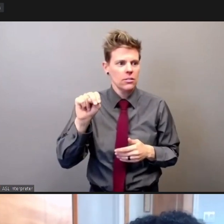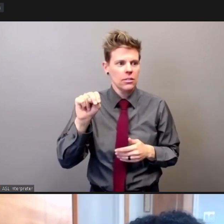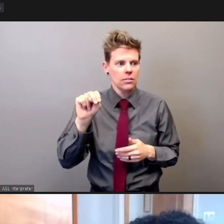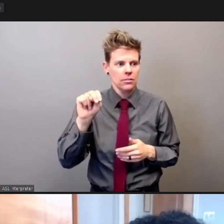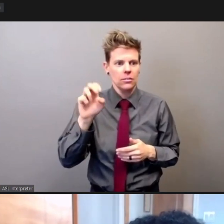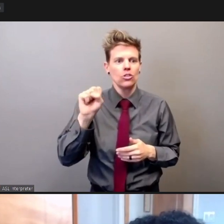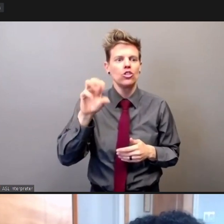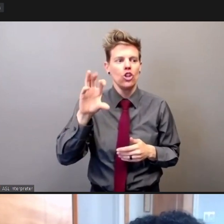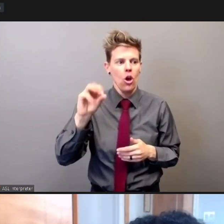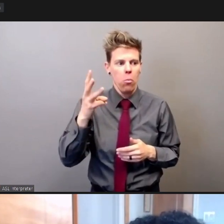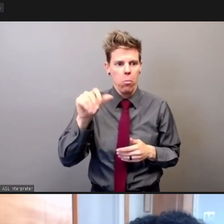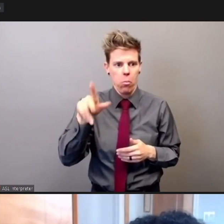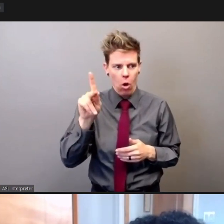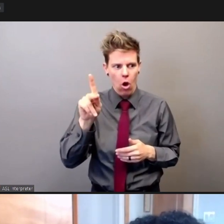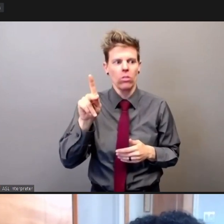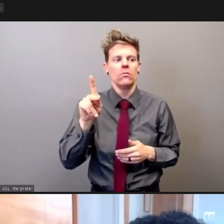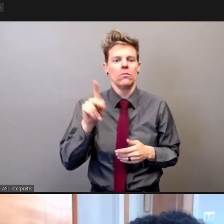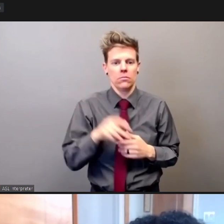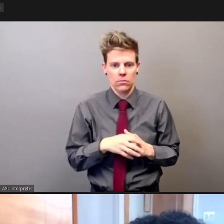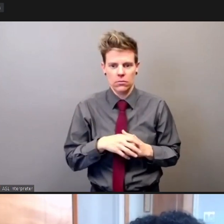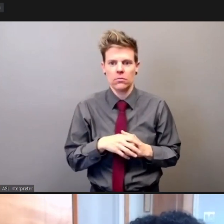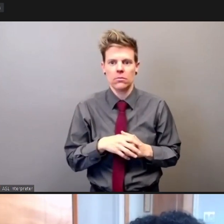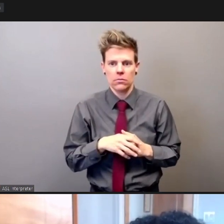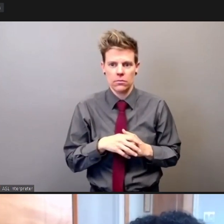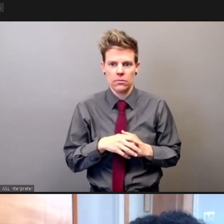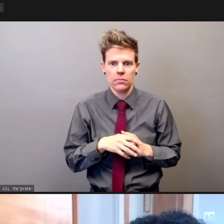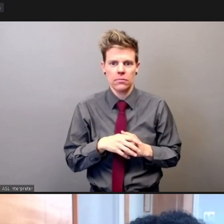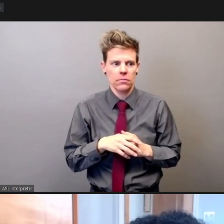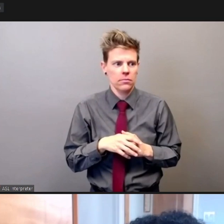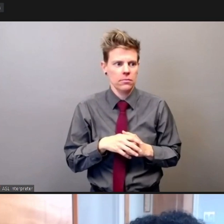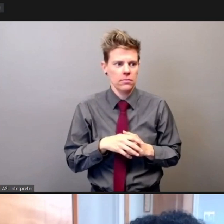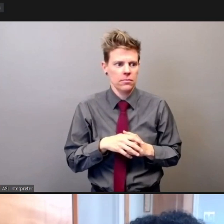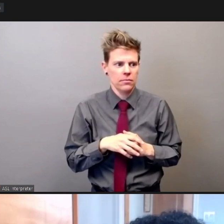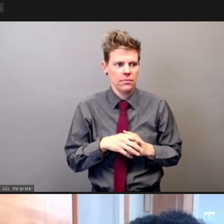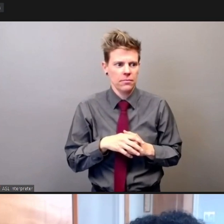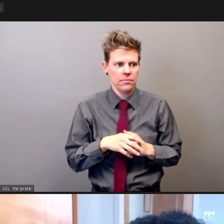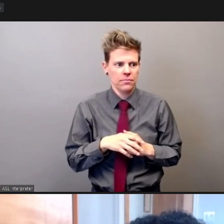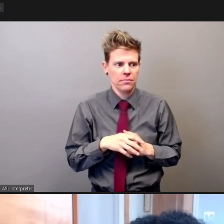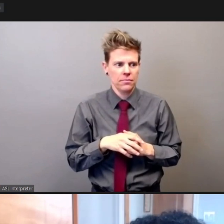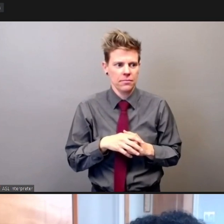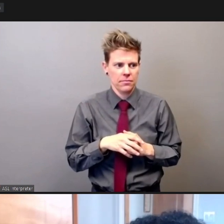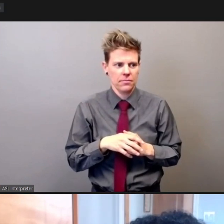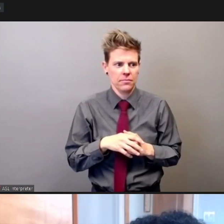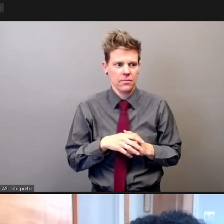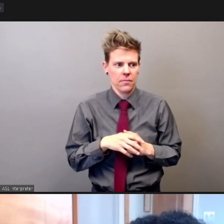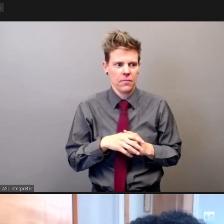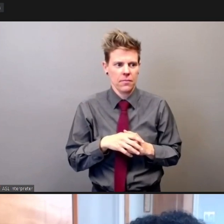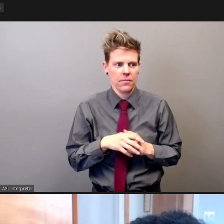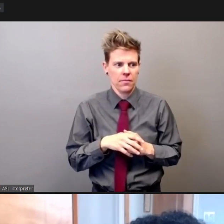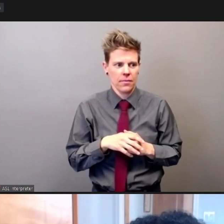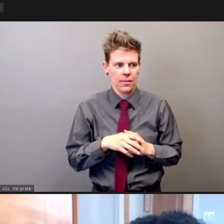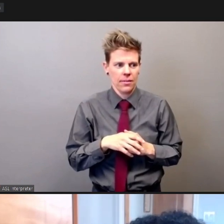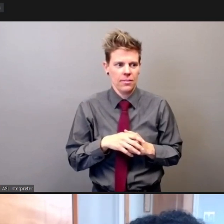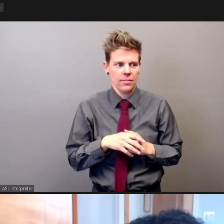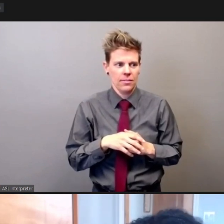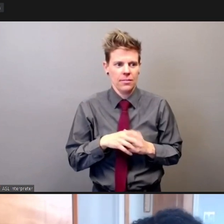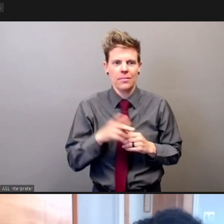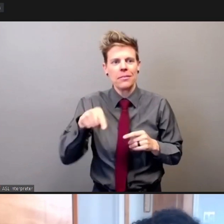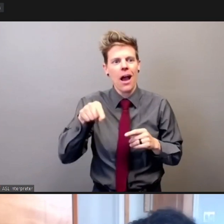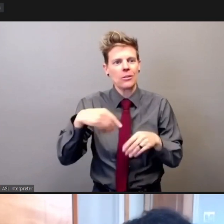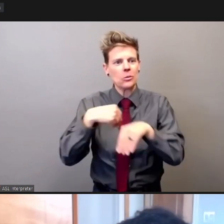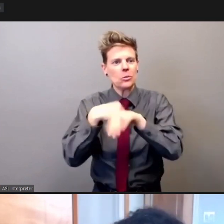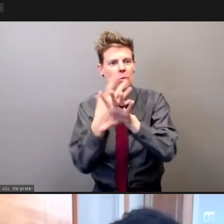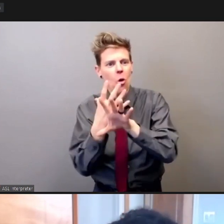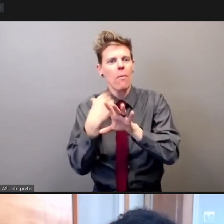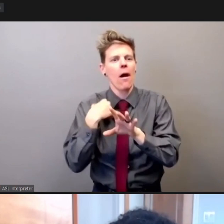Sean, Zoom is letting me know that I cannot unmute you because of an older version of Zoom. So if you want to message me, we can